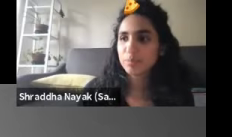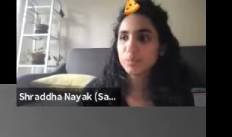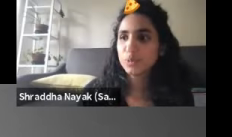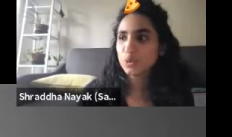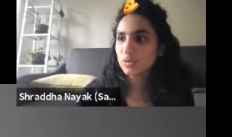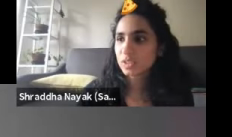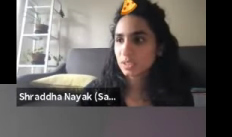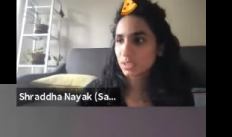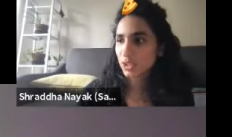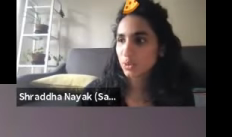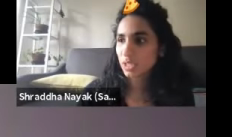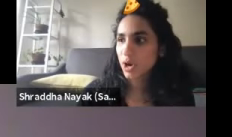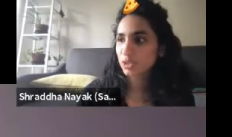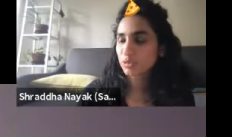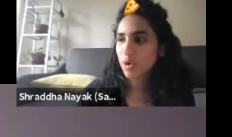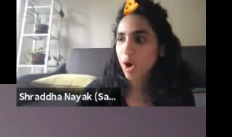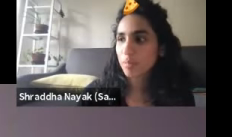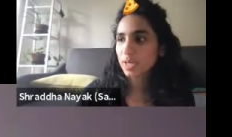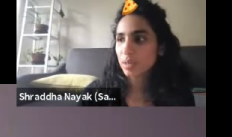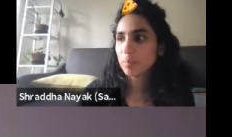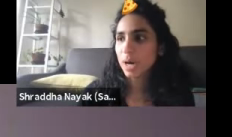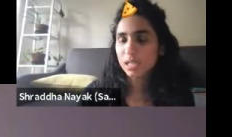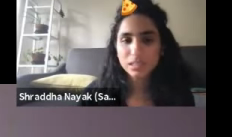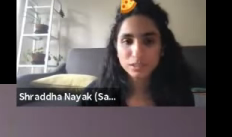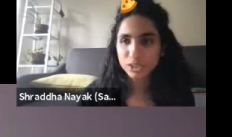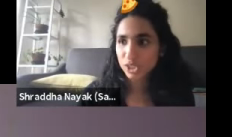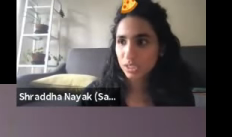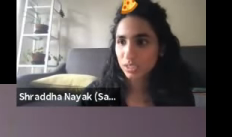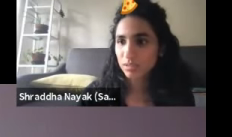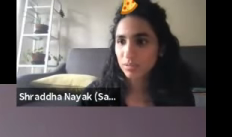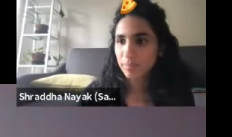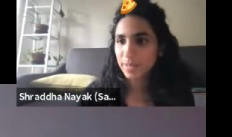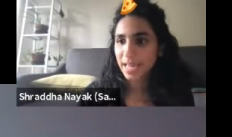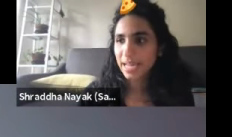kind of moves, you know, along to form a bulge